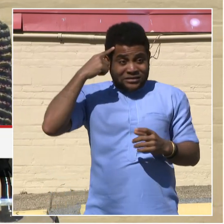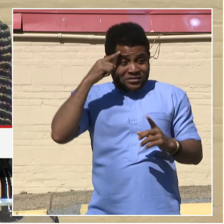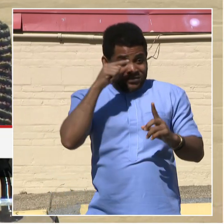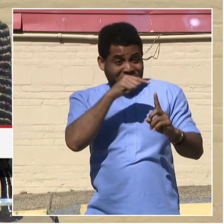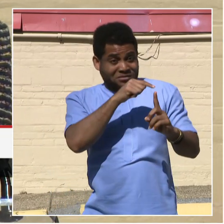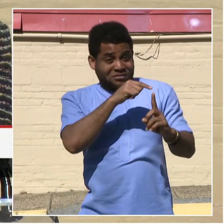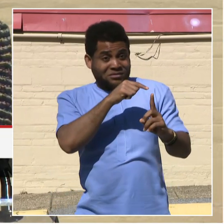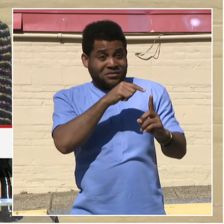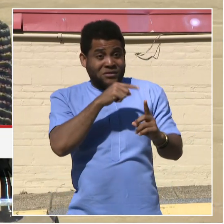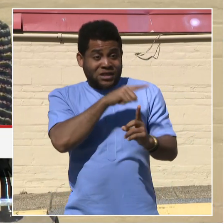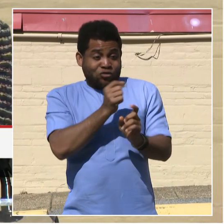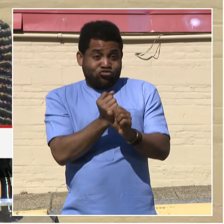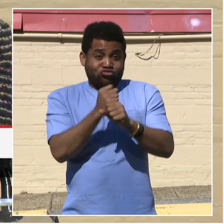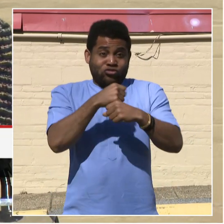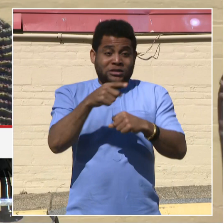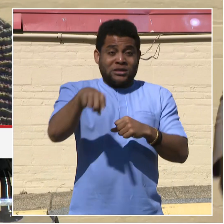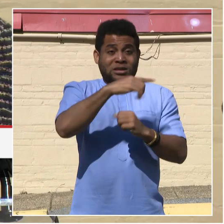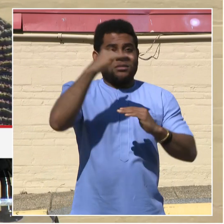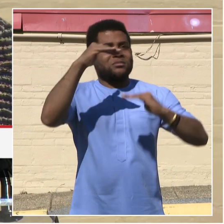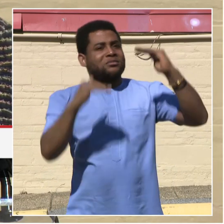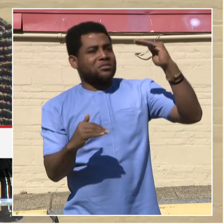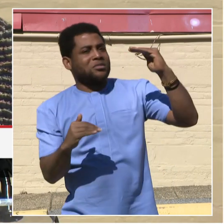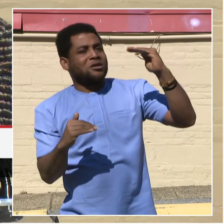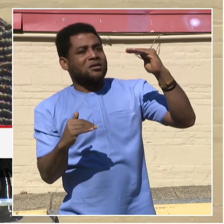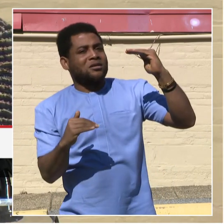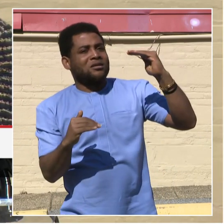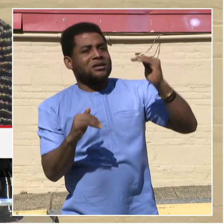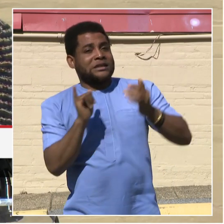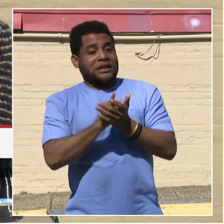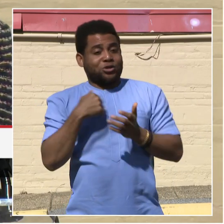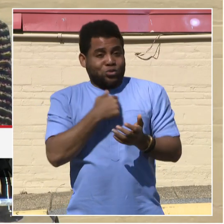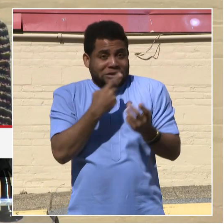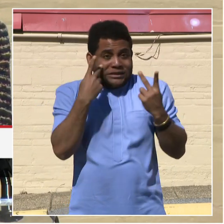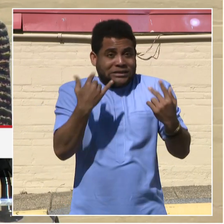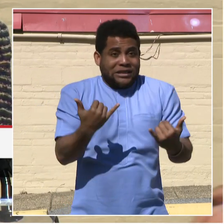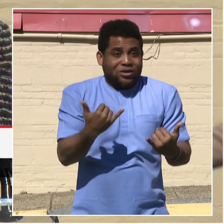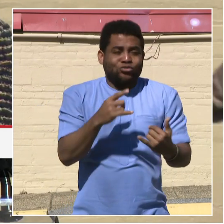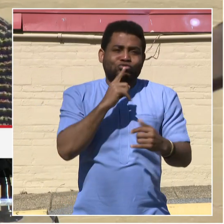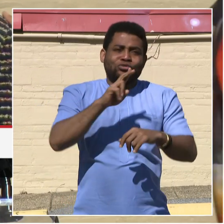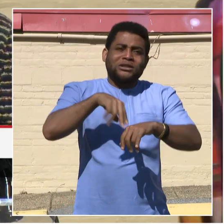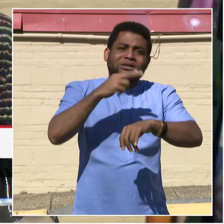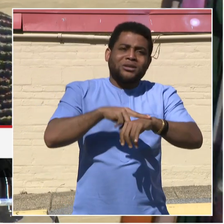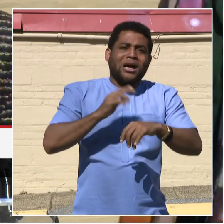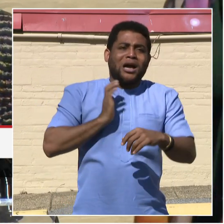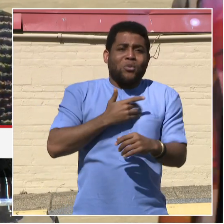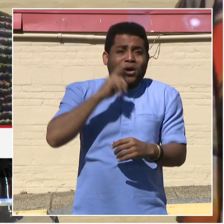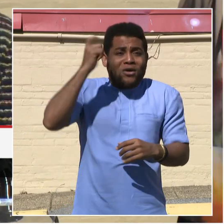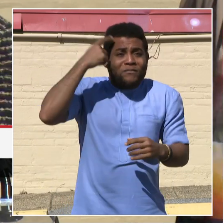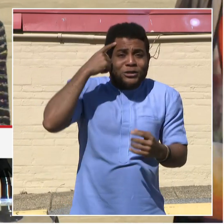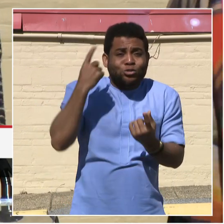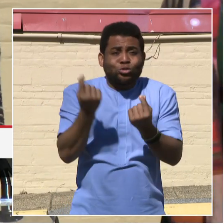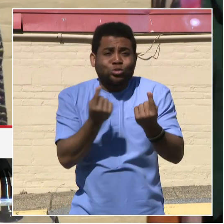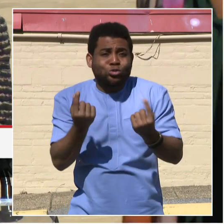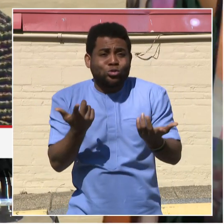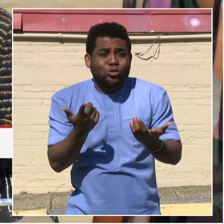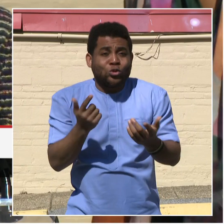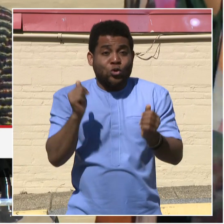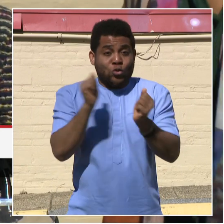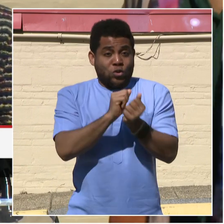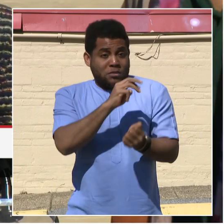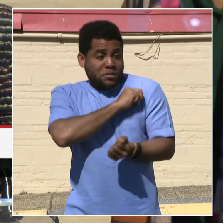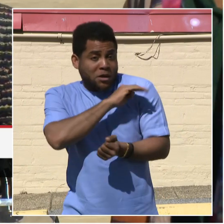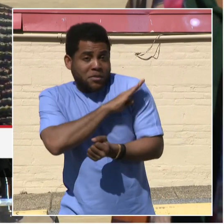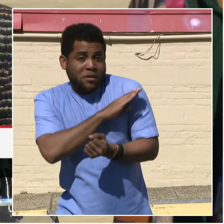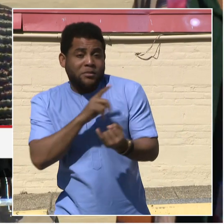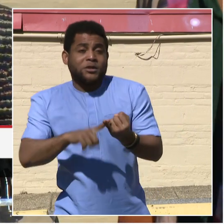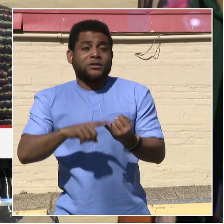creating the disparities that we see today, and it's only natural that our government with our mayor and our council,